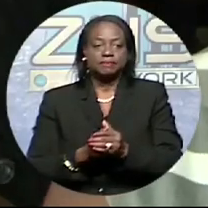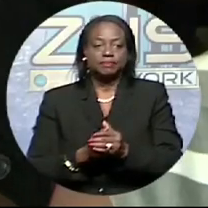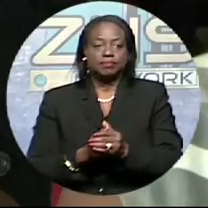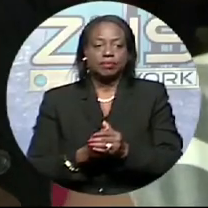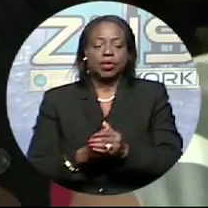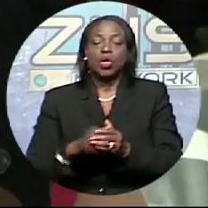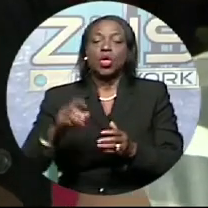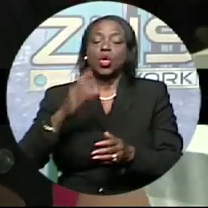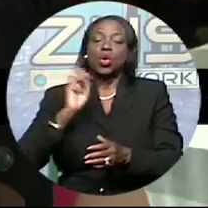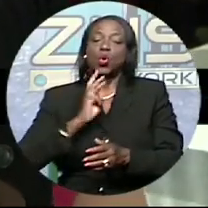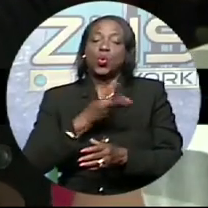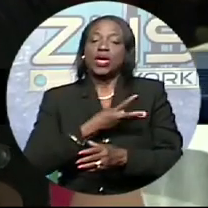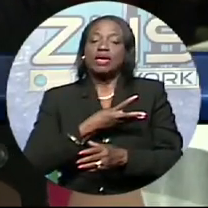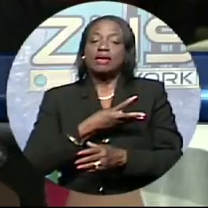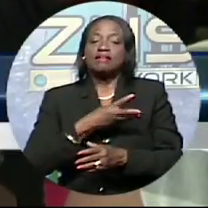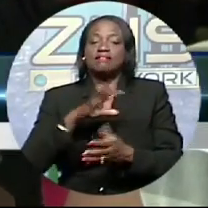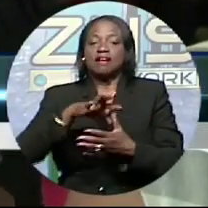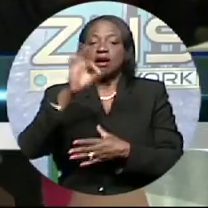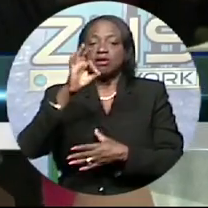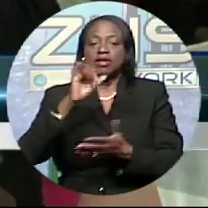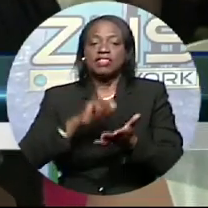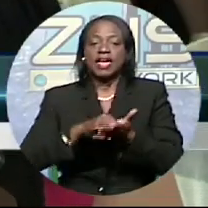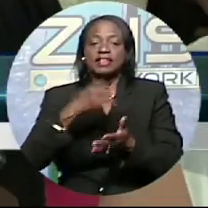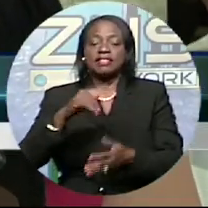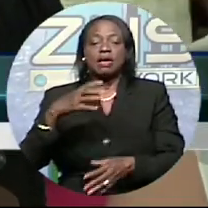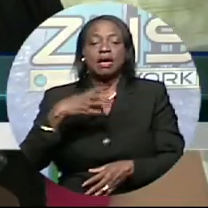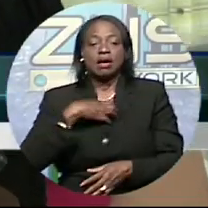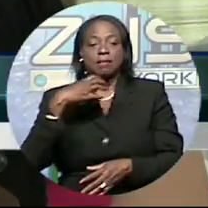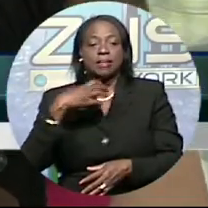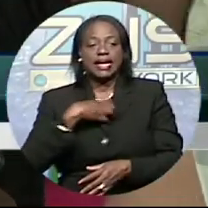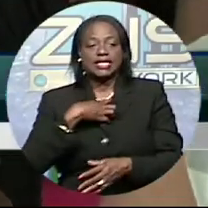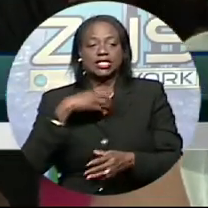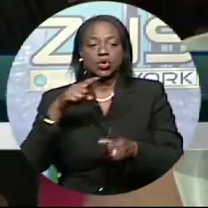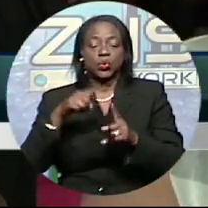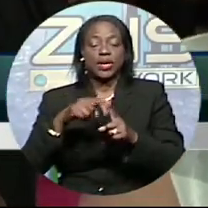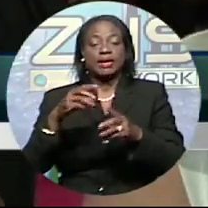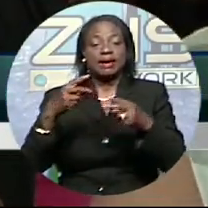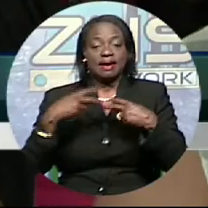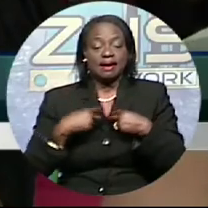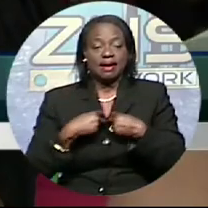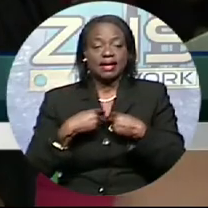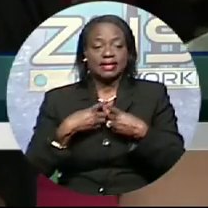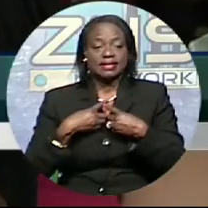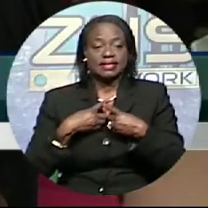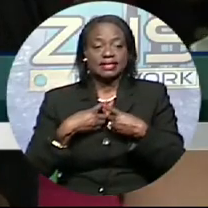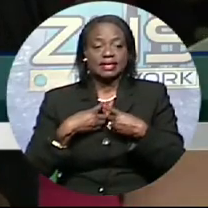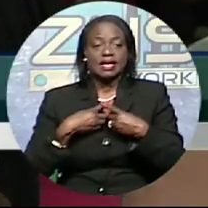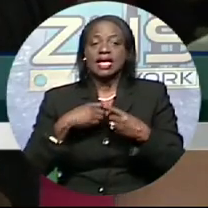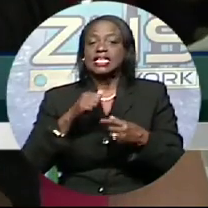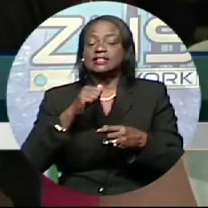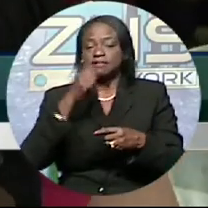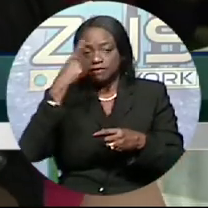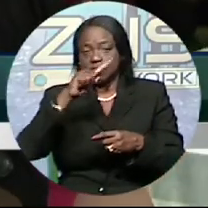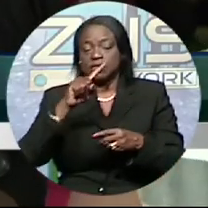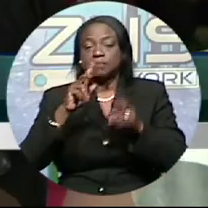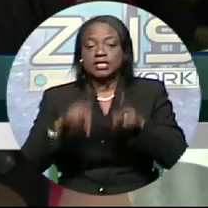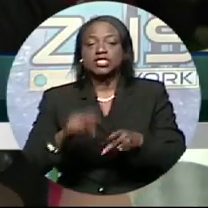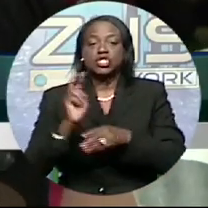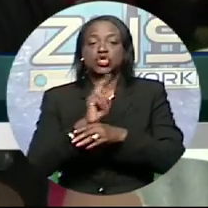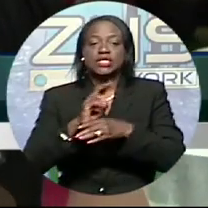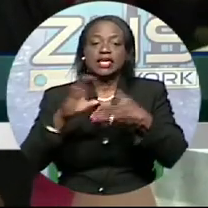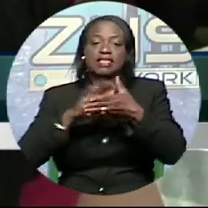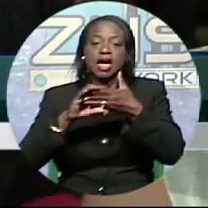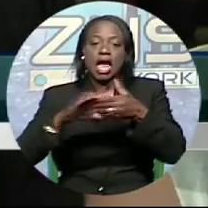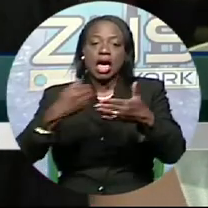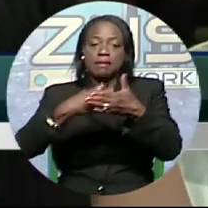complaints we received either related to persons using the cards before the payment date or persons